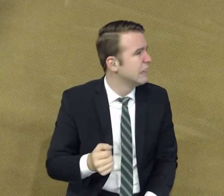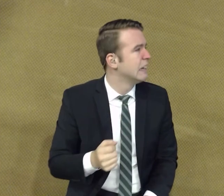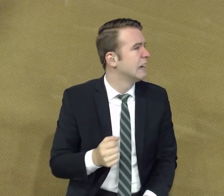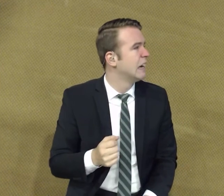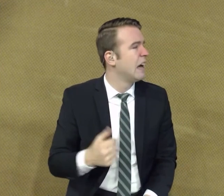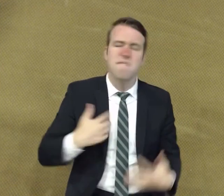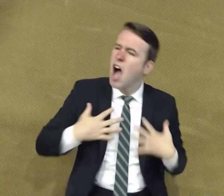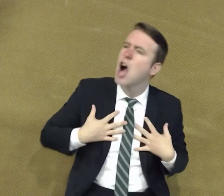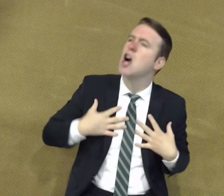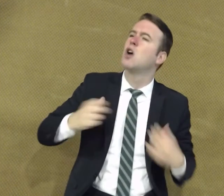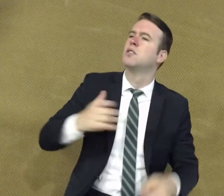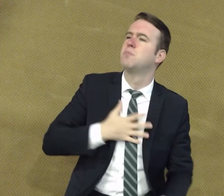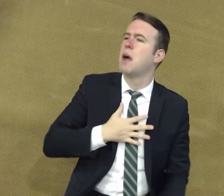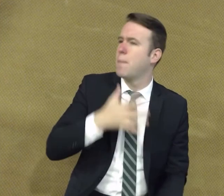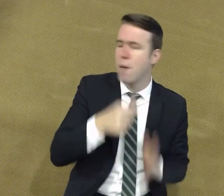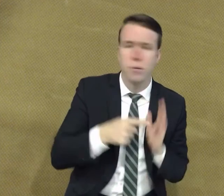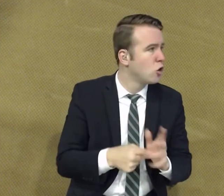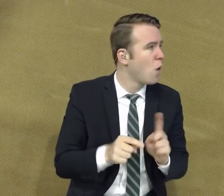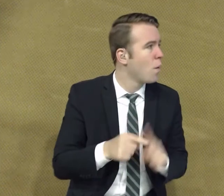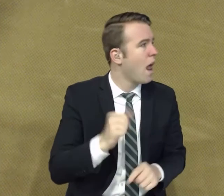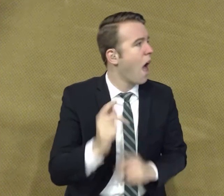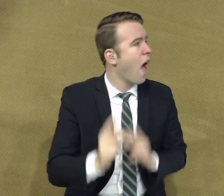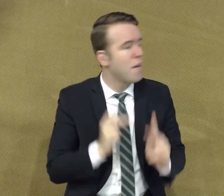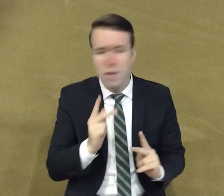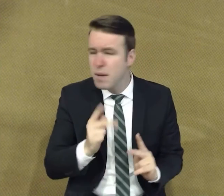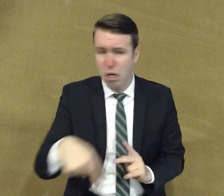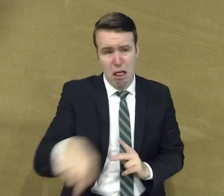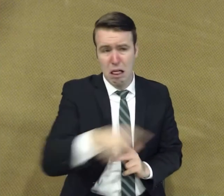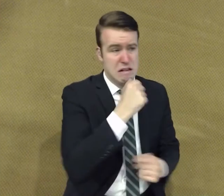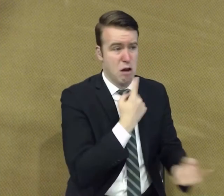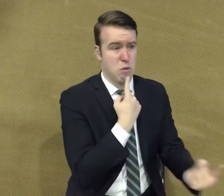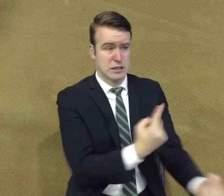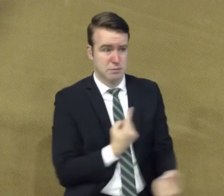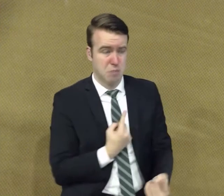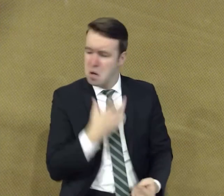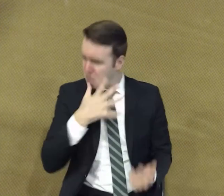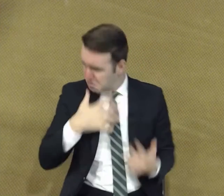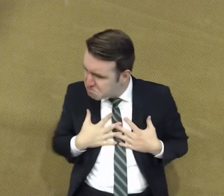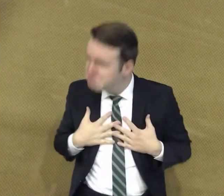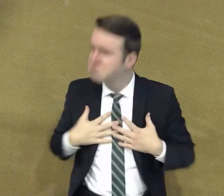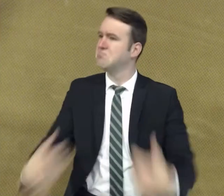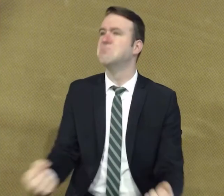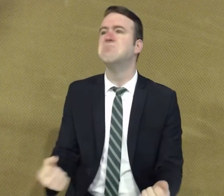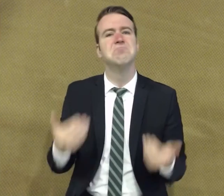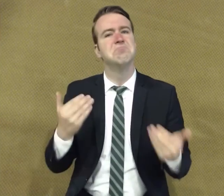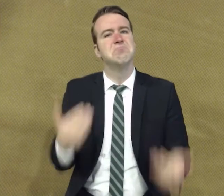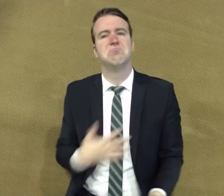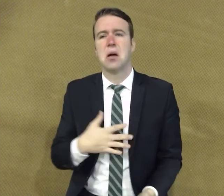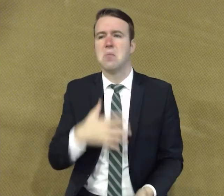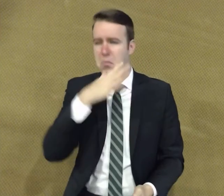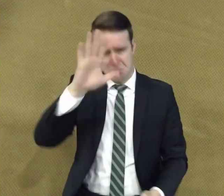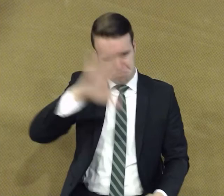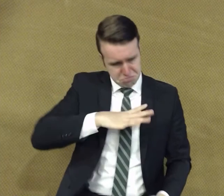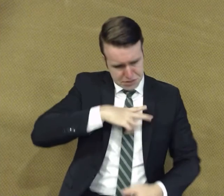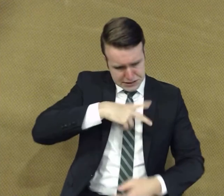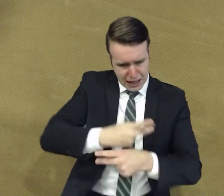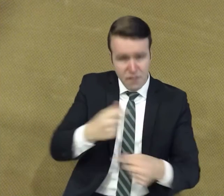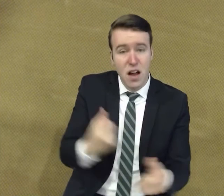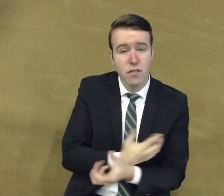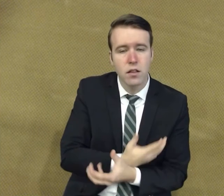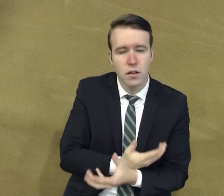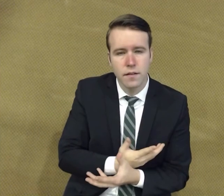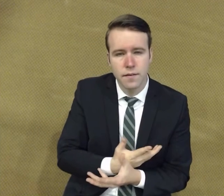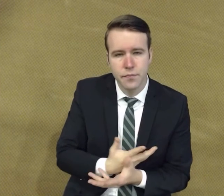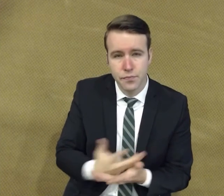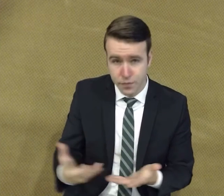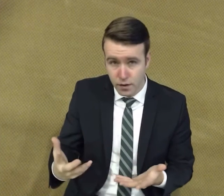the courage that my mama showed. When other people wouldn't respond or wouldn't do anything, my mama stood up to this.